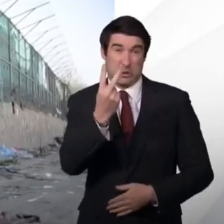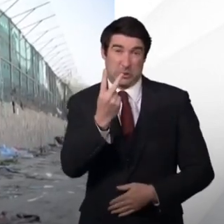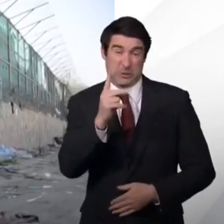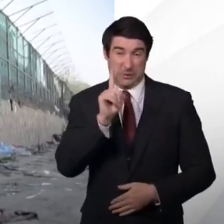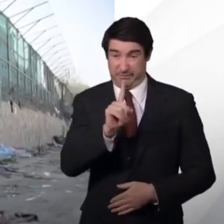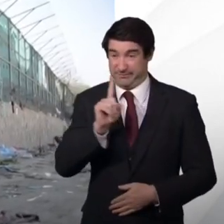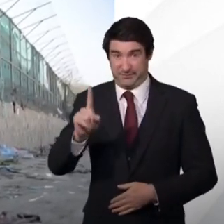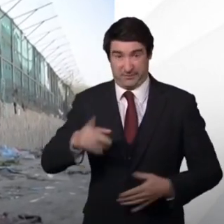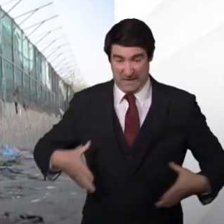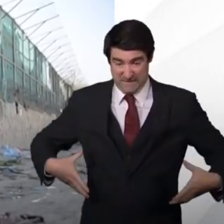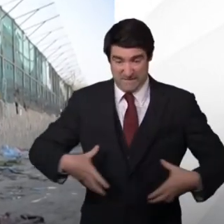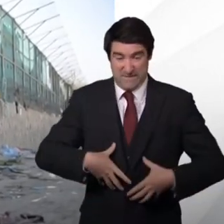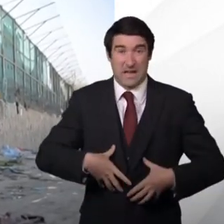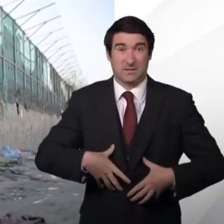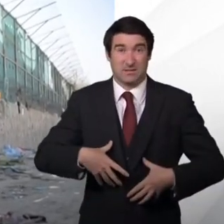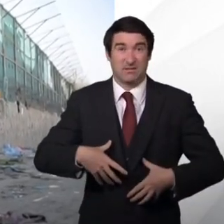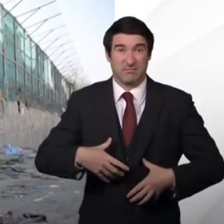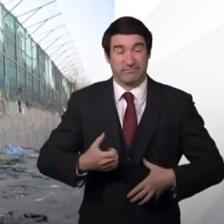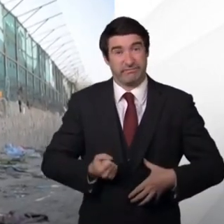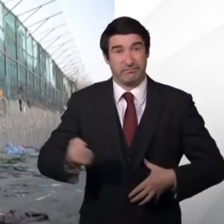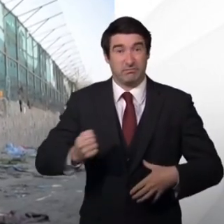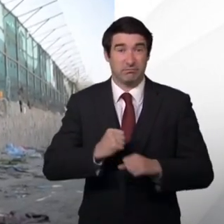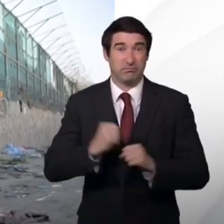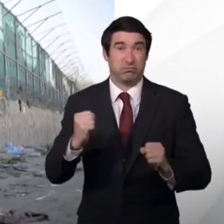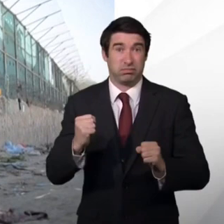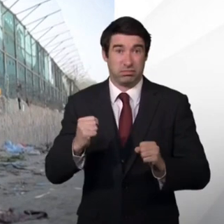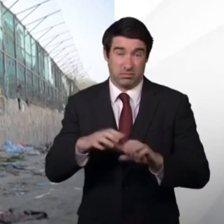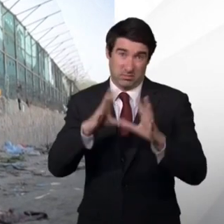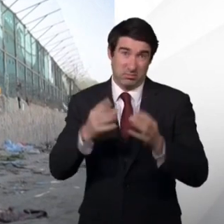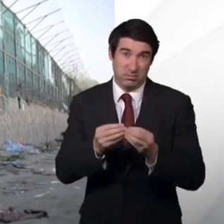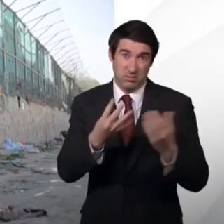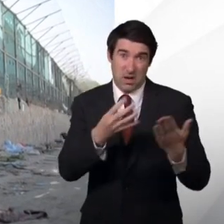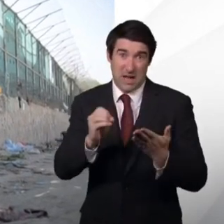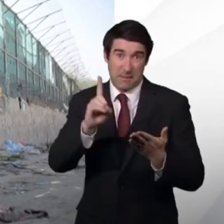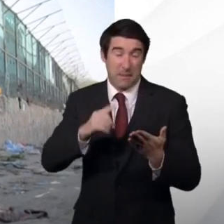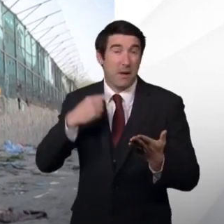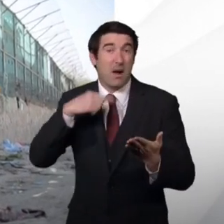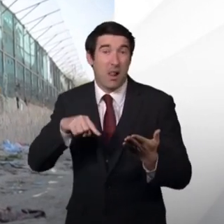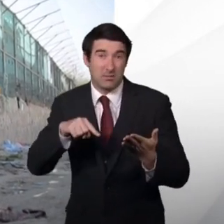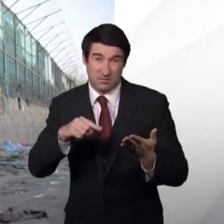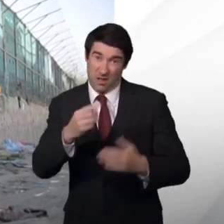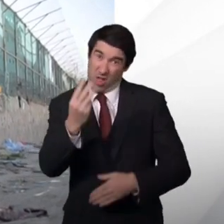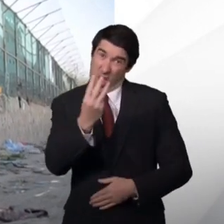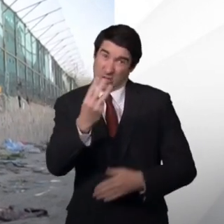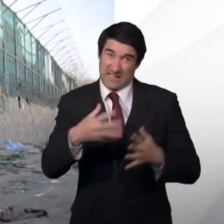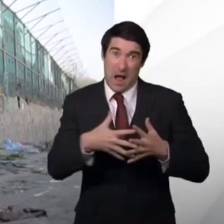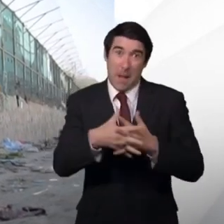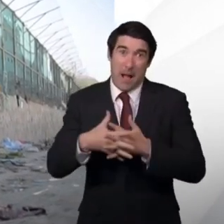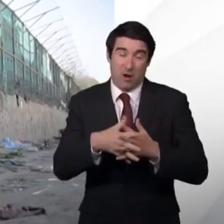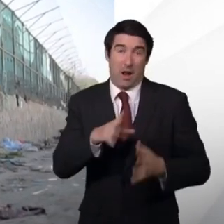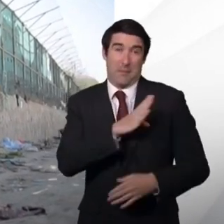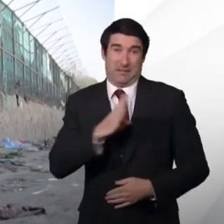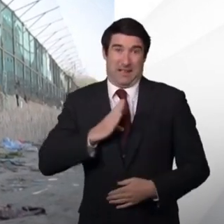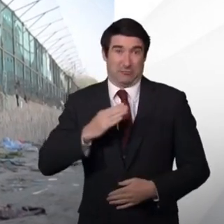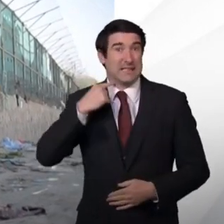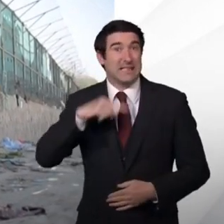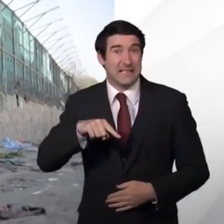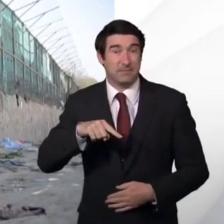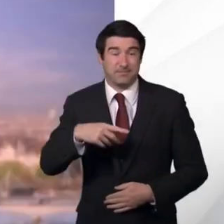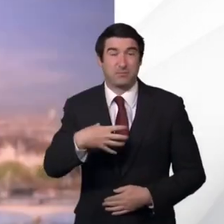least 90 people, including 13 U.S. service personnel. U.S. President Joe Biden has vowed